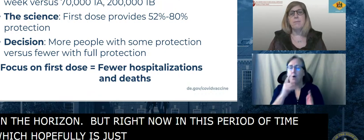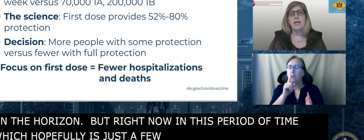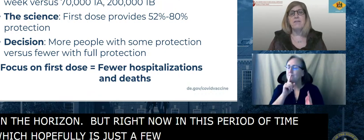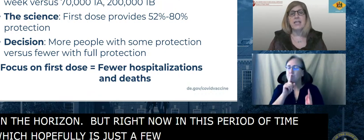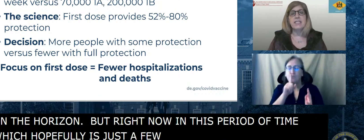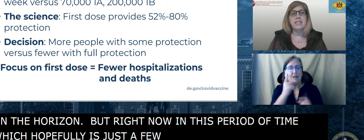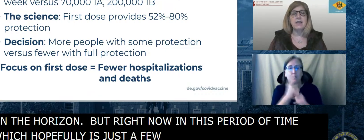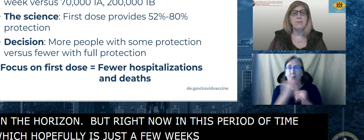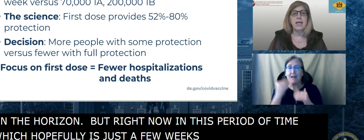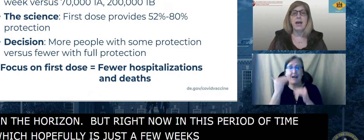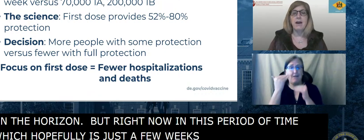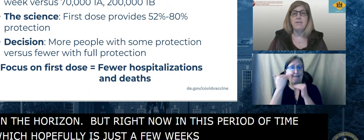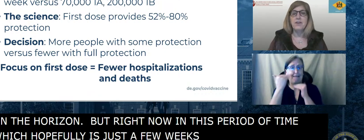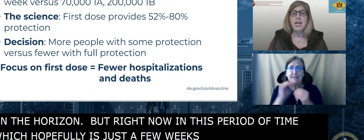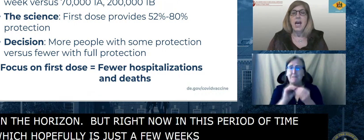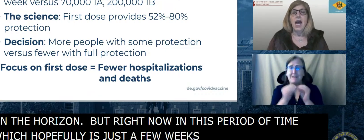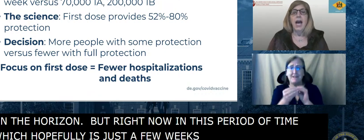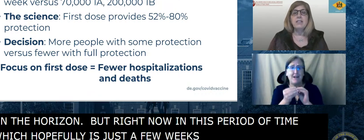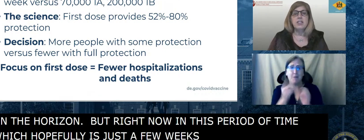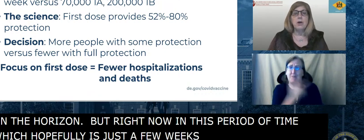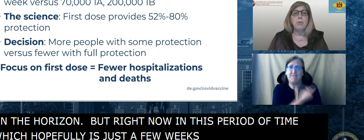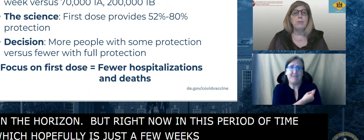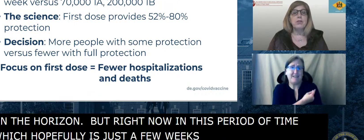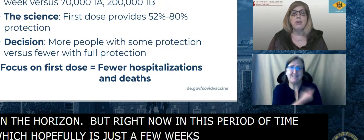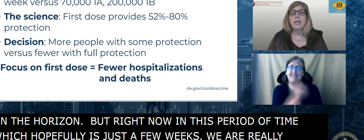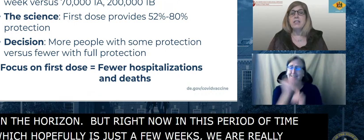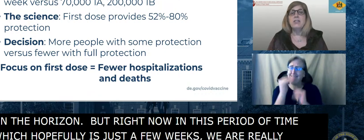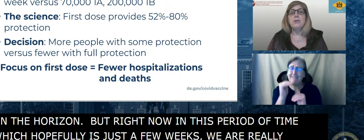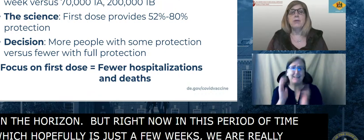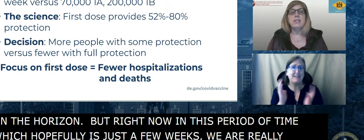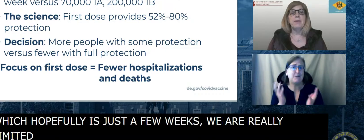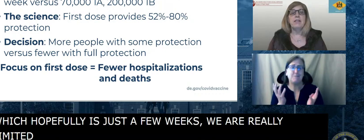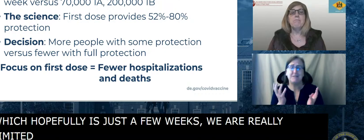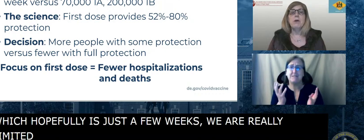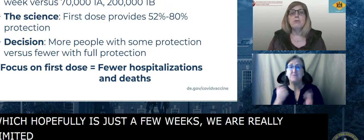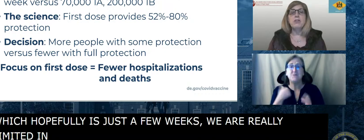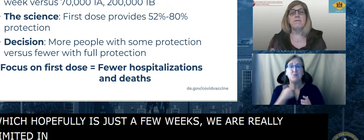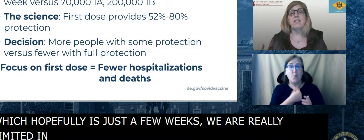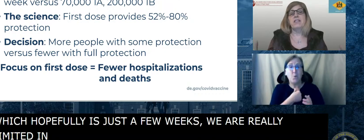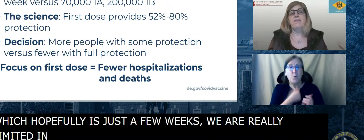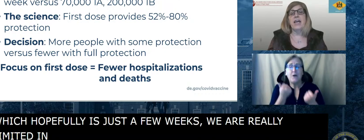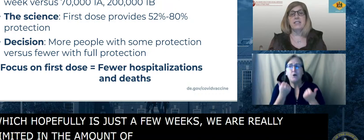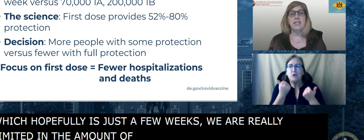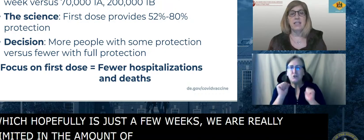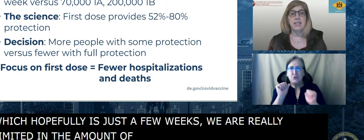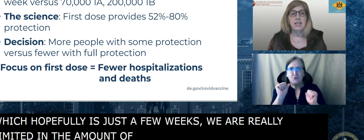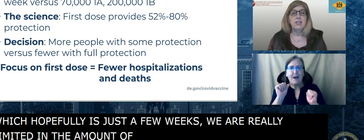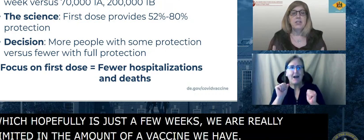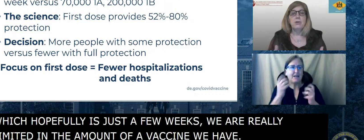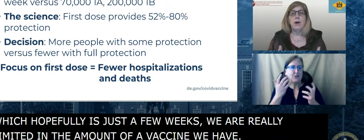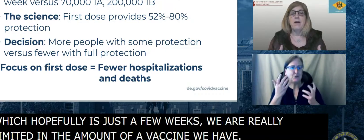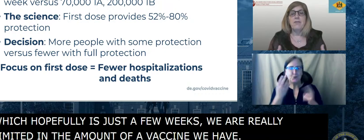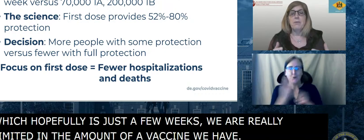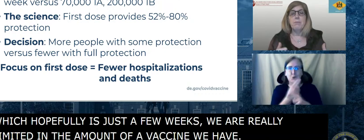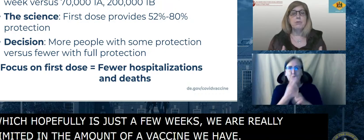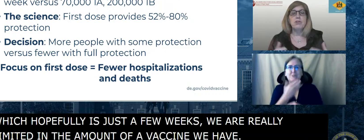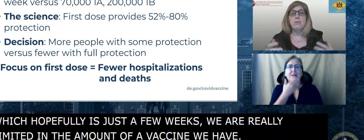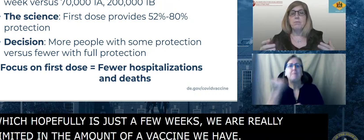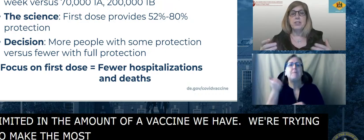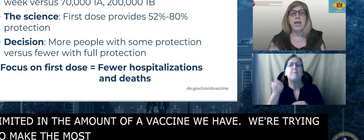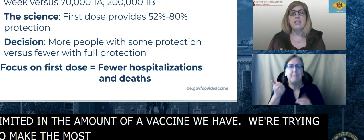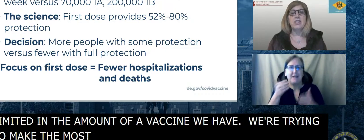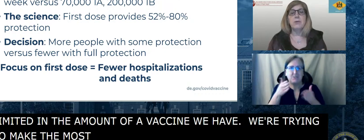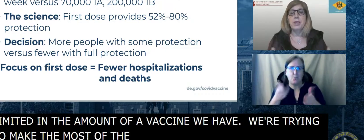limited in the amount of vaccine that we have. And so what we're trying to do is make the most of this vaccine to offer the